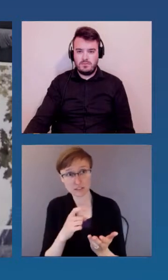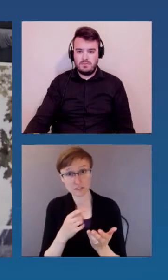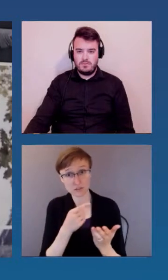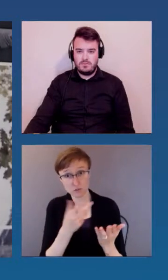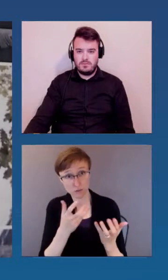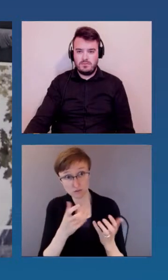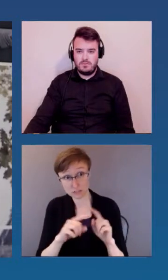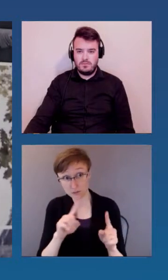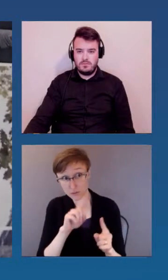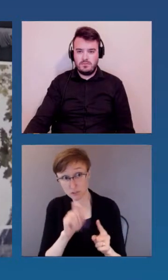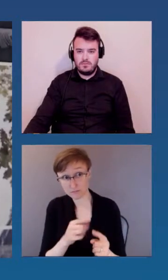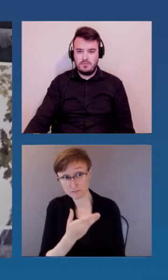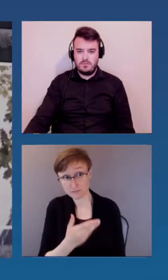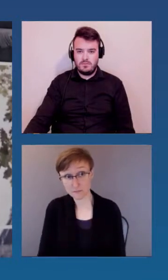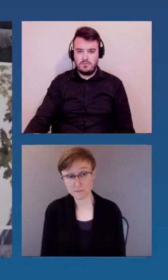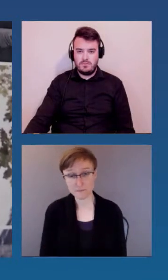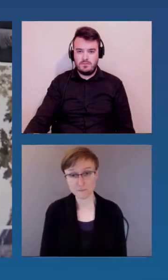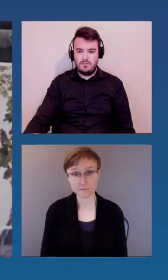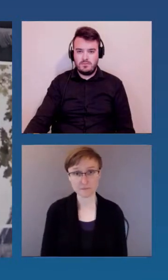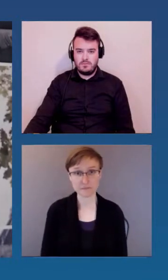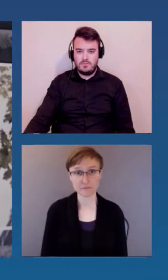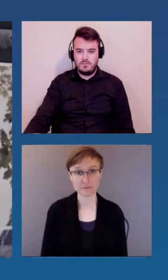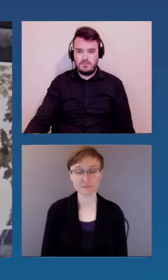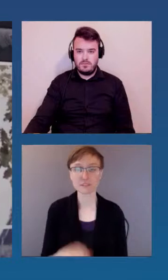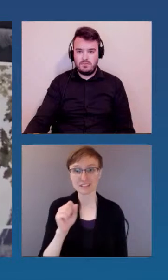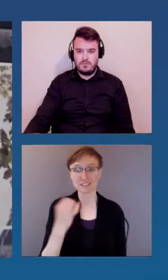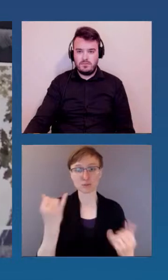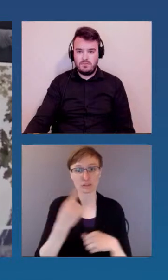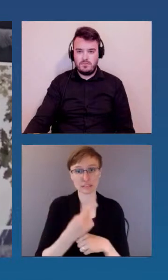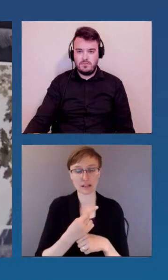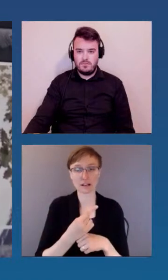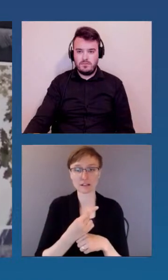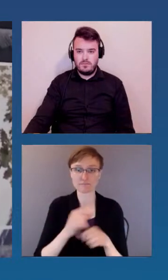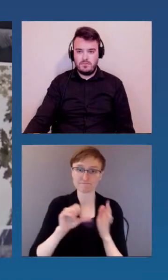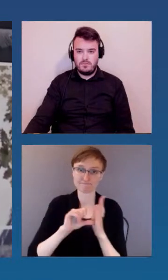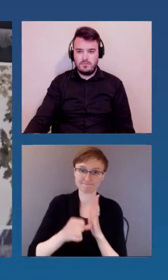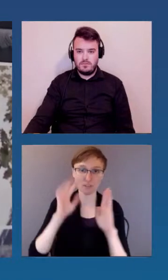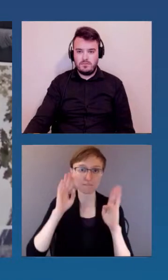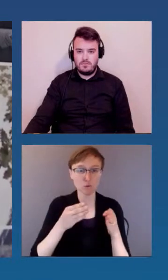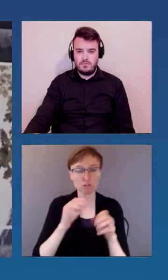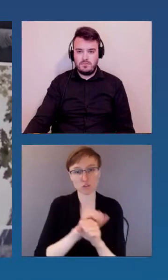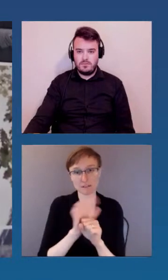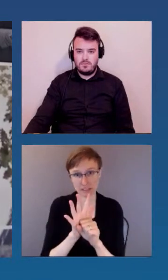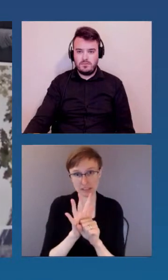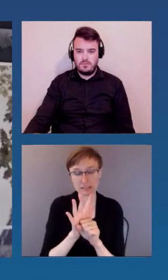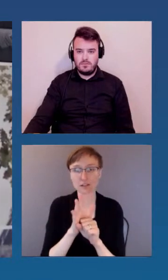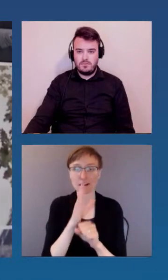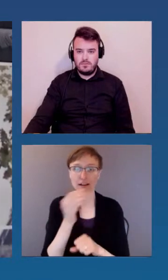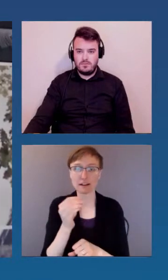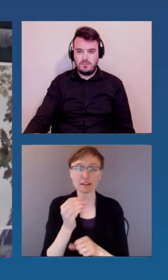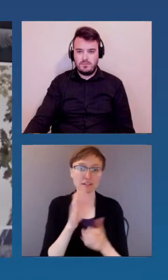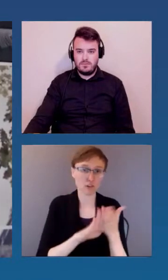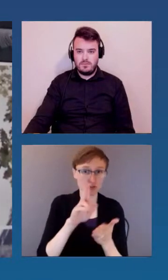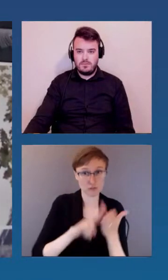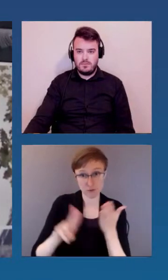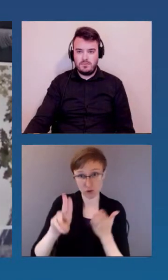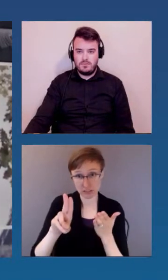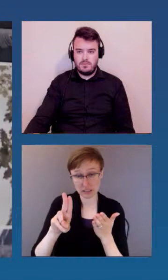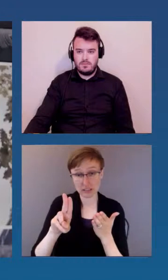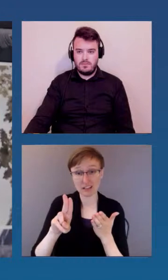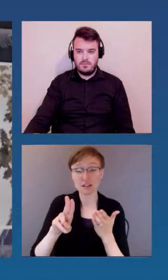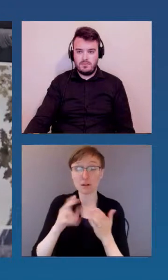protect Black or Indigenous lives. What kind of actions do you think the police should and can take to build back trust and improve relations and interactions